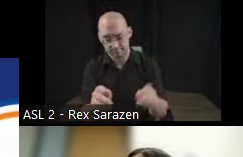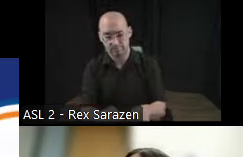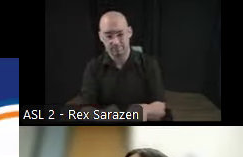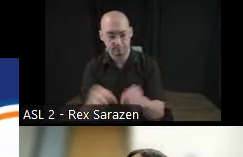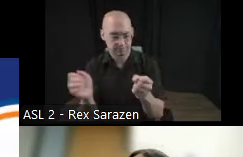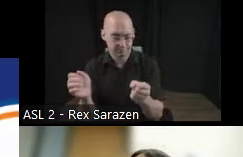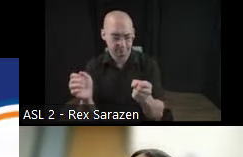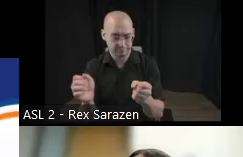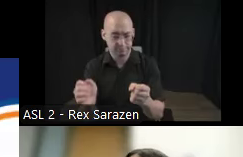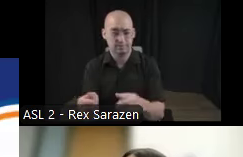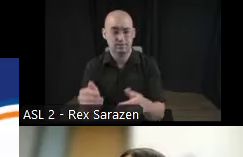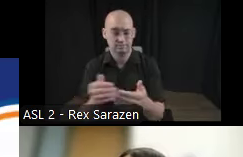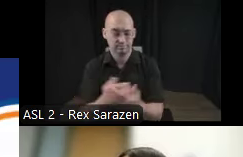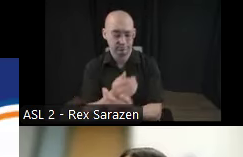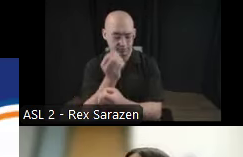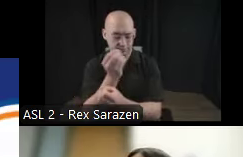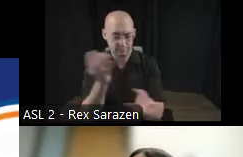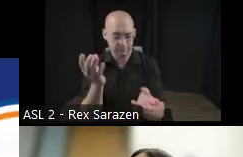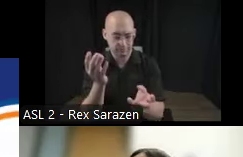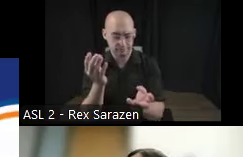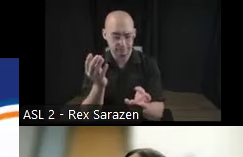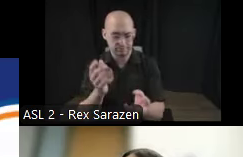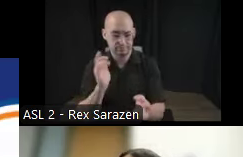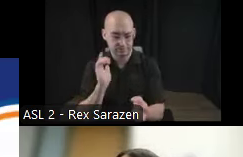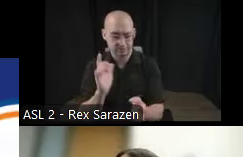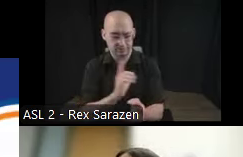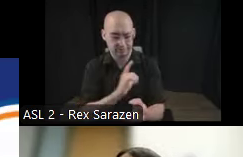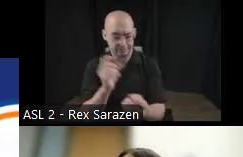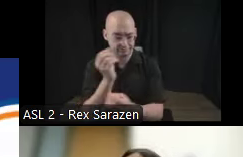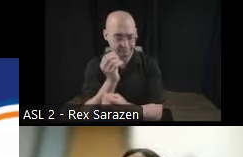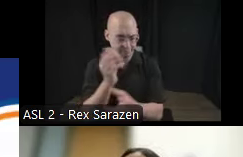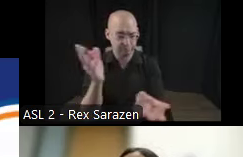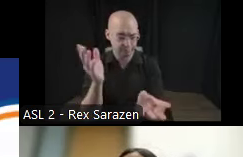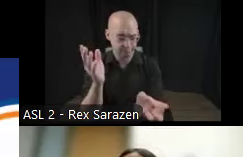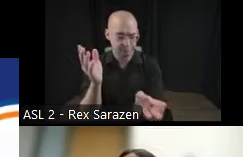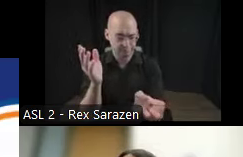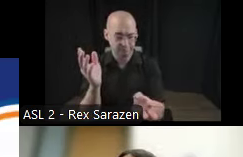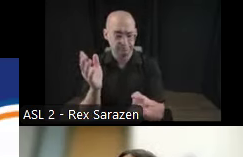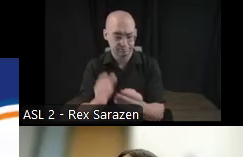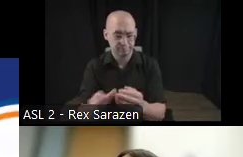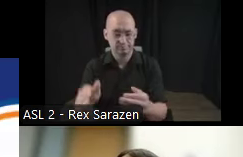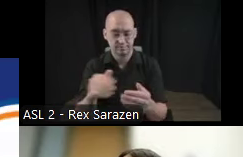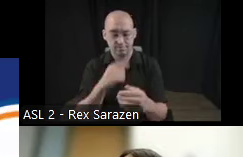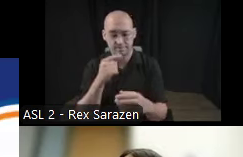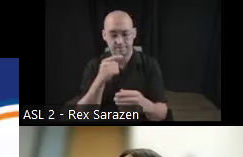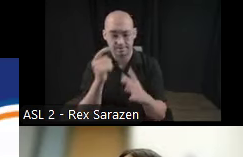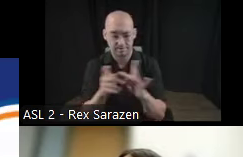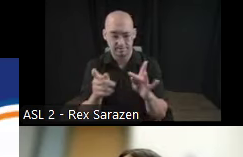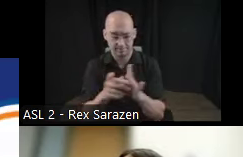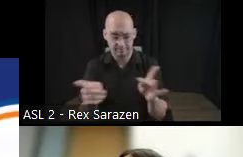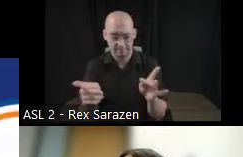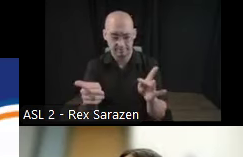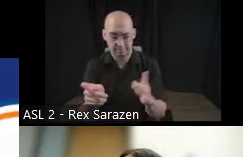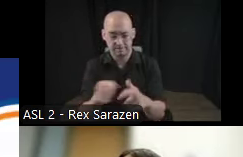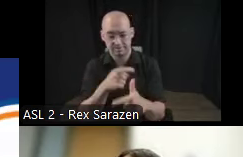Public Health update, legislative update, and then public comment again. And then we will finalize our recommendations for